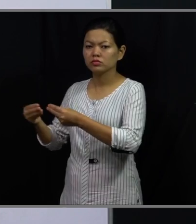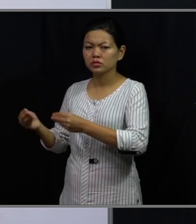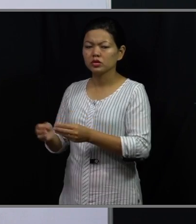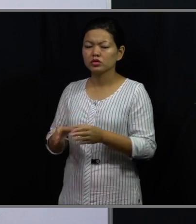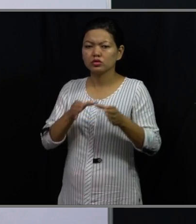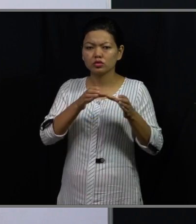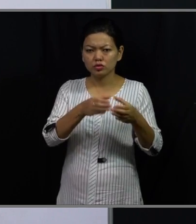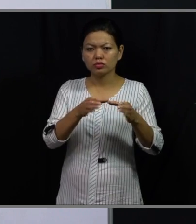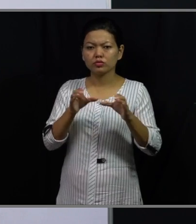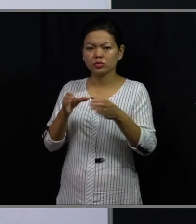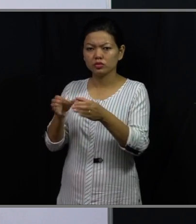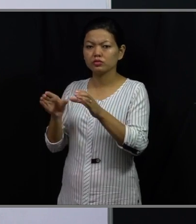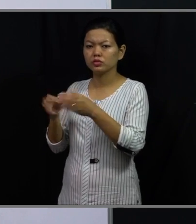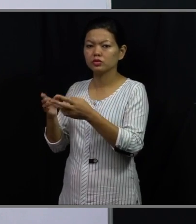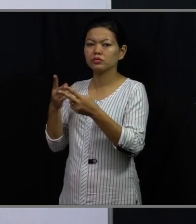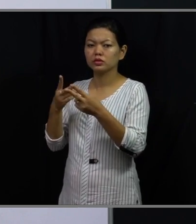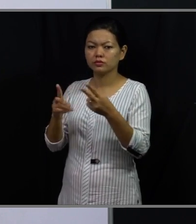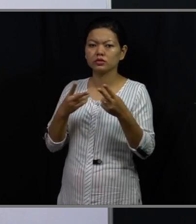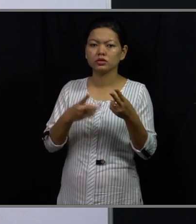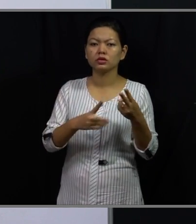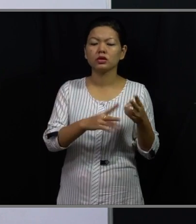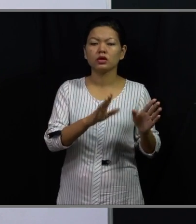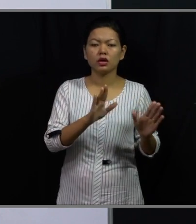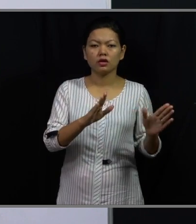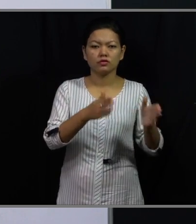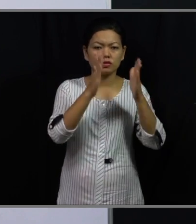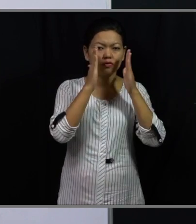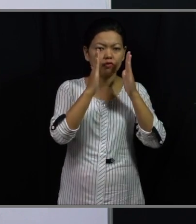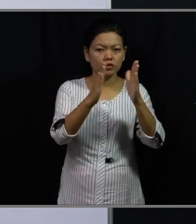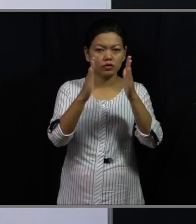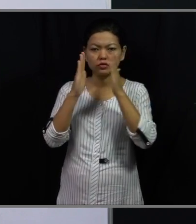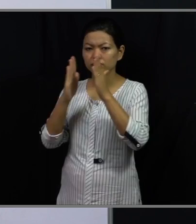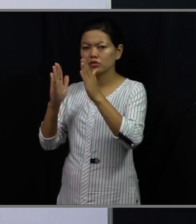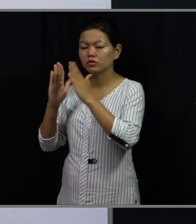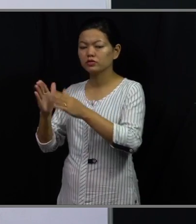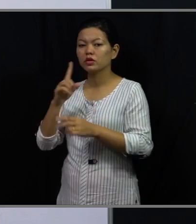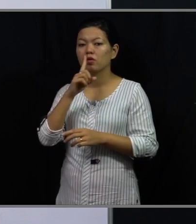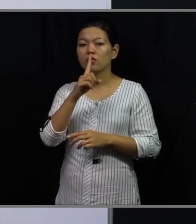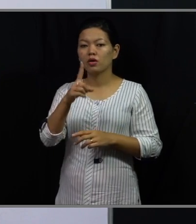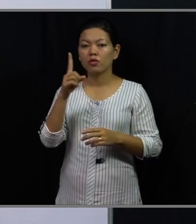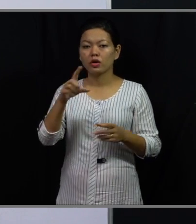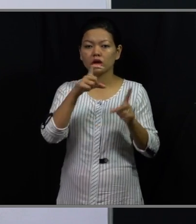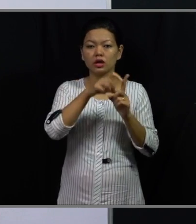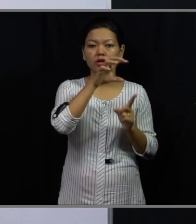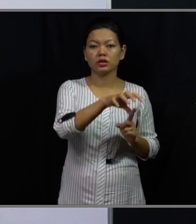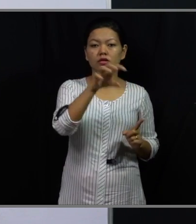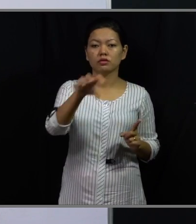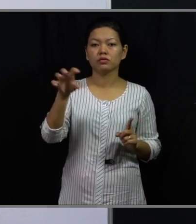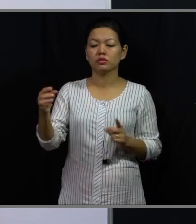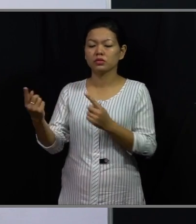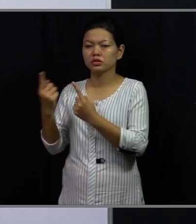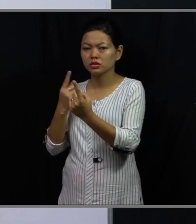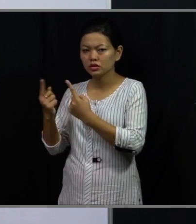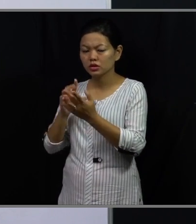society. But again, there are some other social sciences which also deals with the past, study of the societies, of